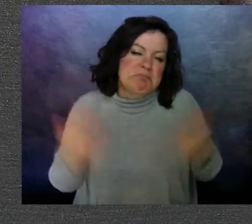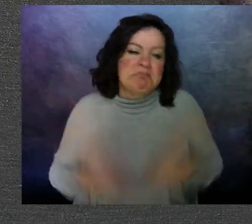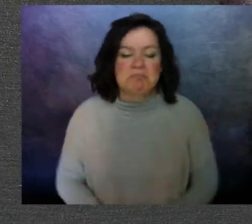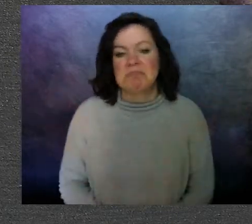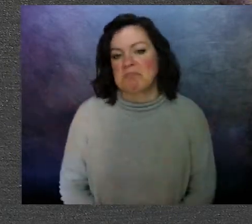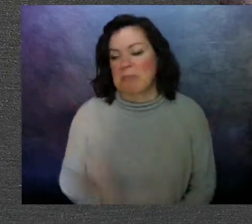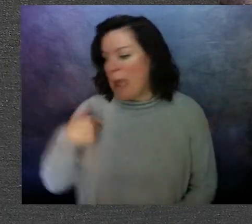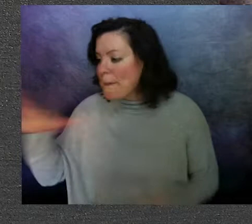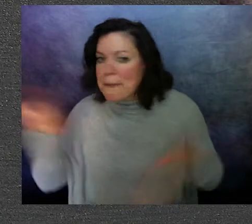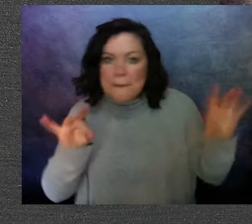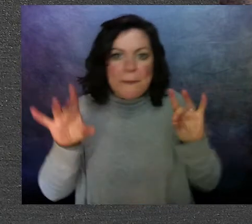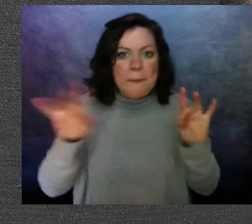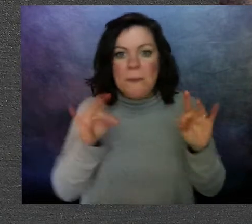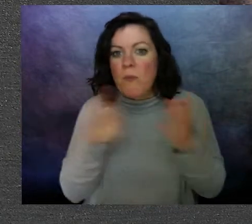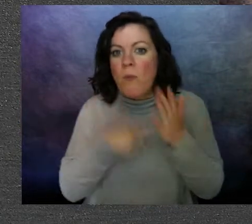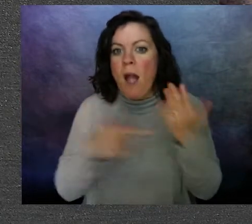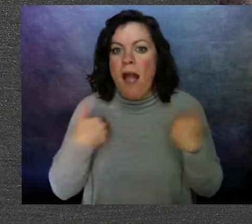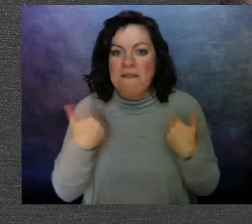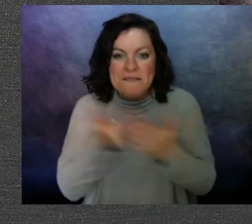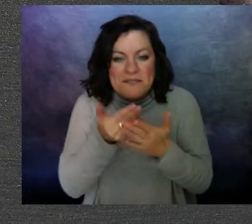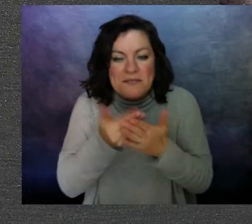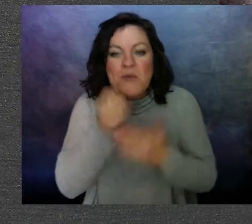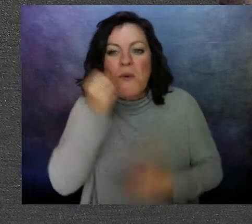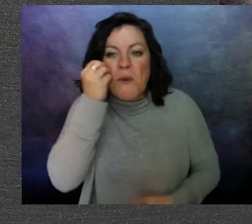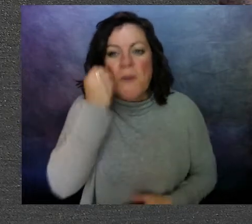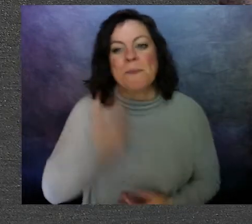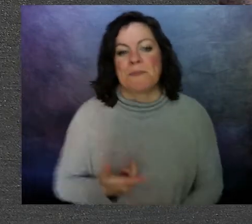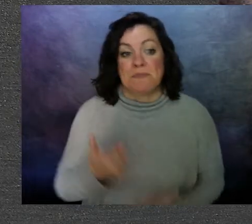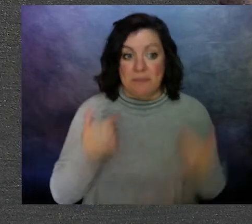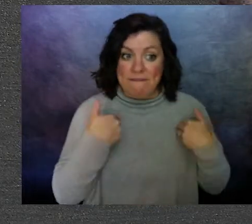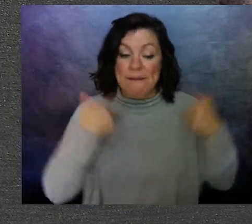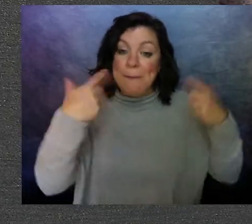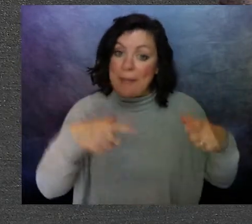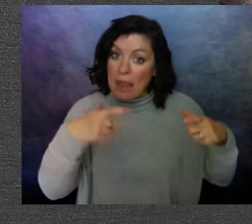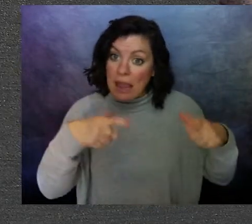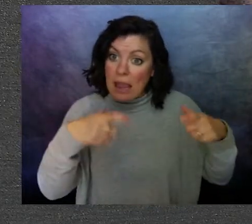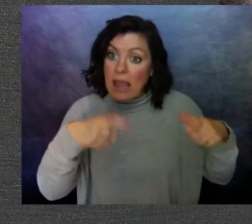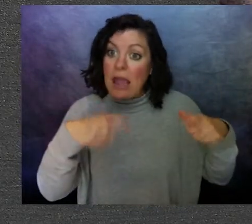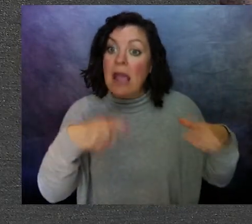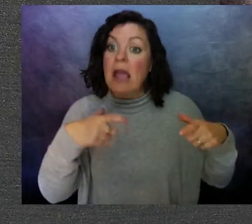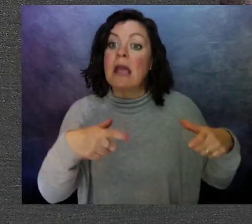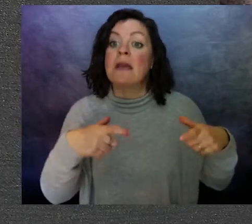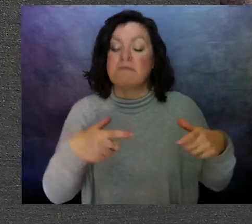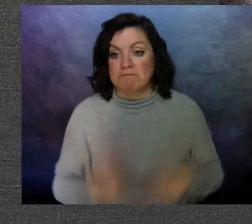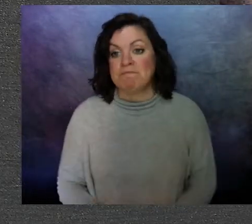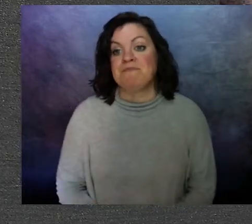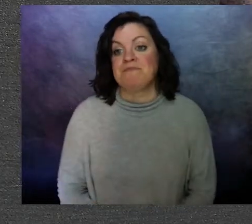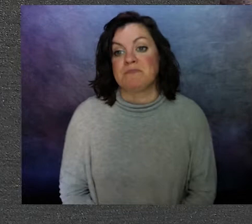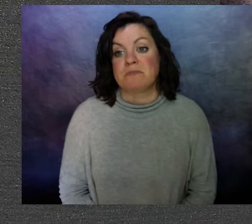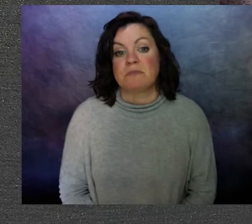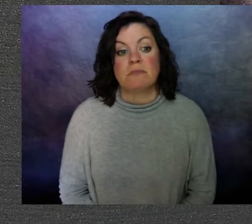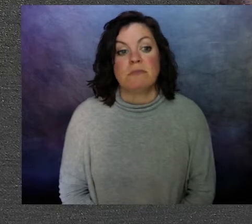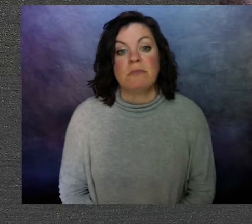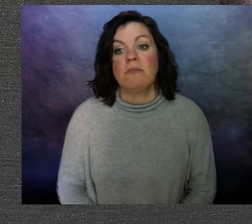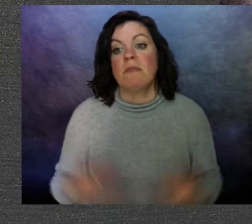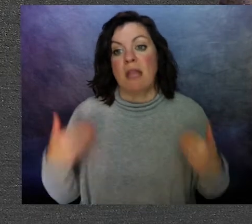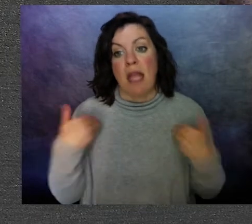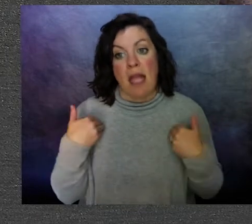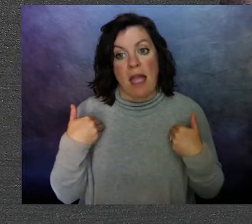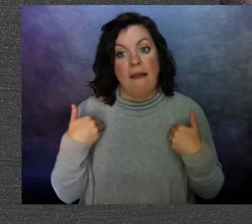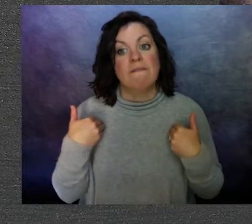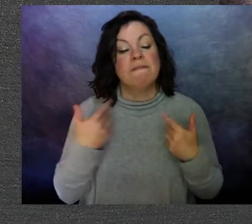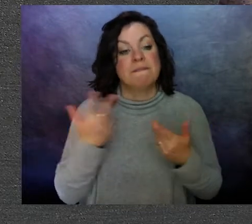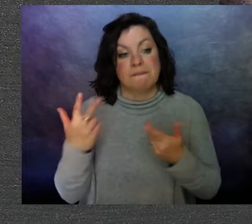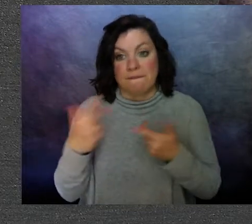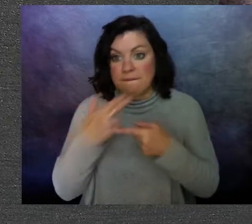me show you what I gathered. So I got some paper plates to use to protect the surface. And I got some tissue paper here. And